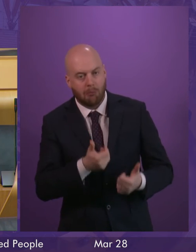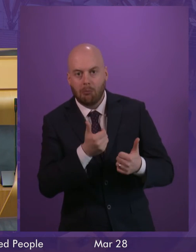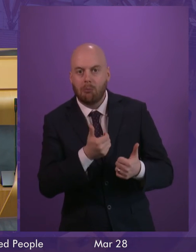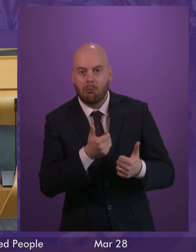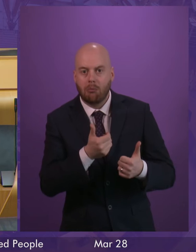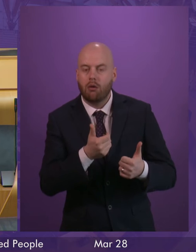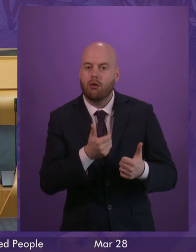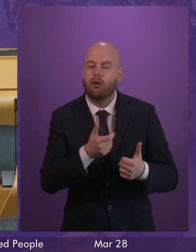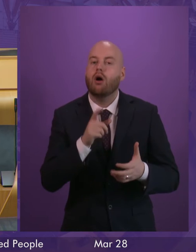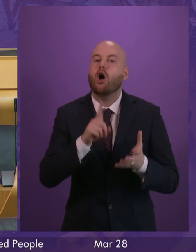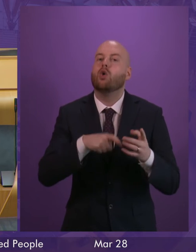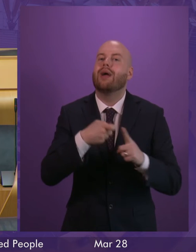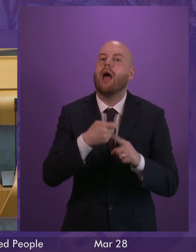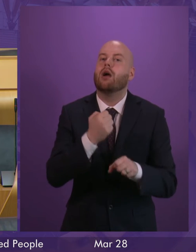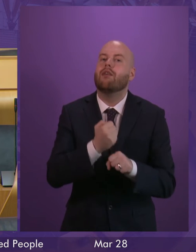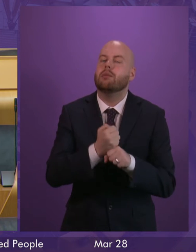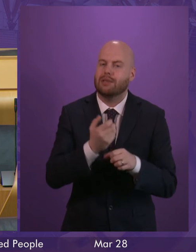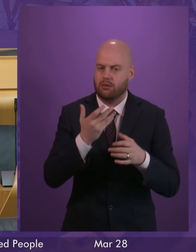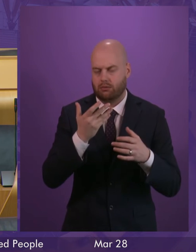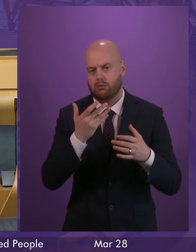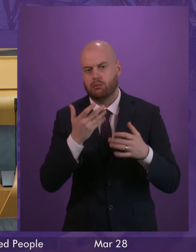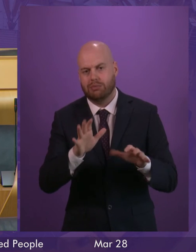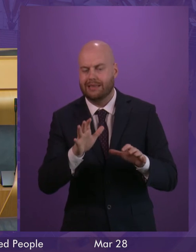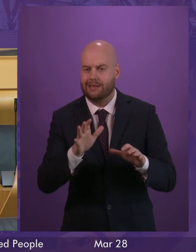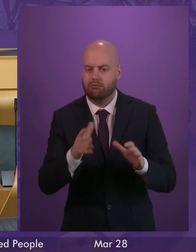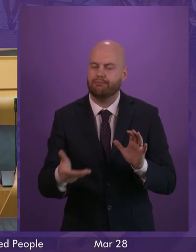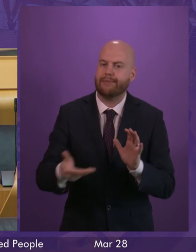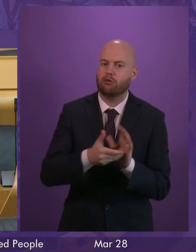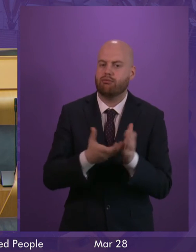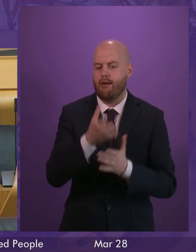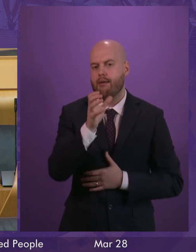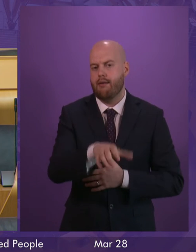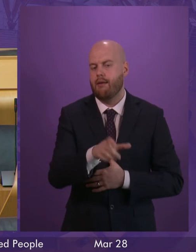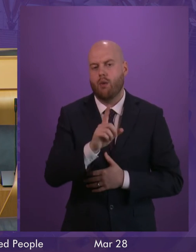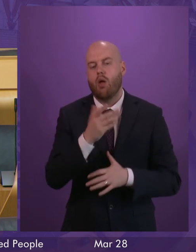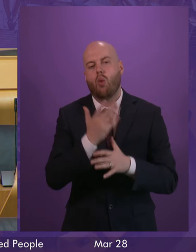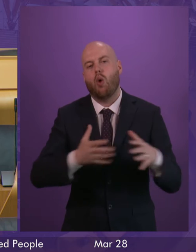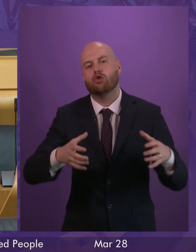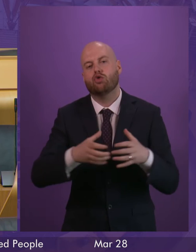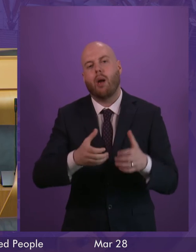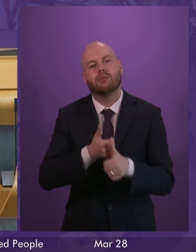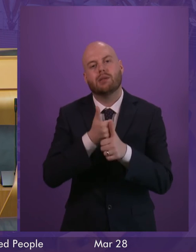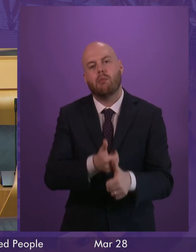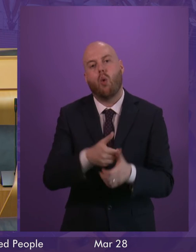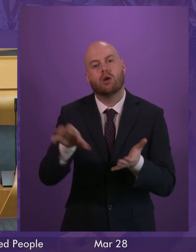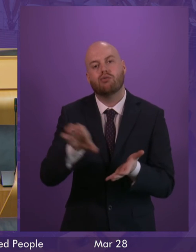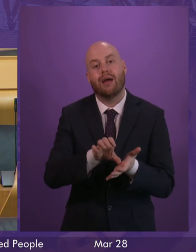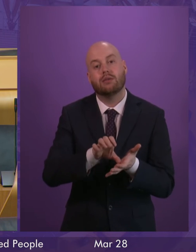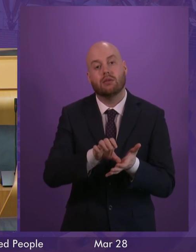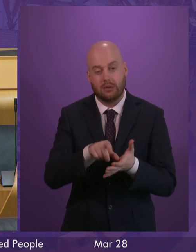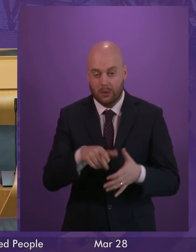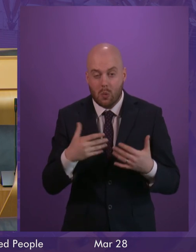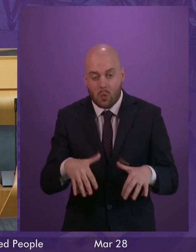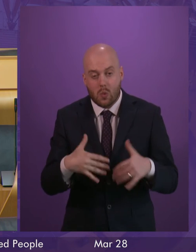UK Government has also raised the workshop Disability Support Grant to almost £60,000 which is a great step for getting